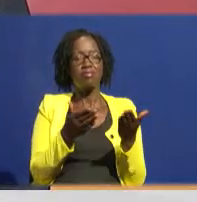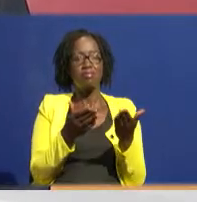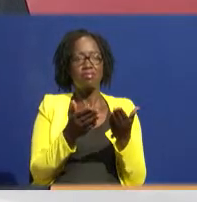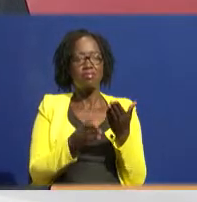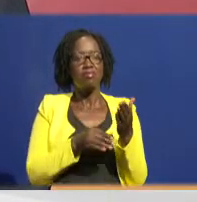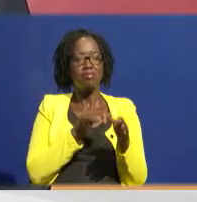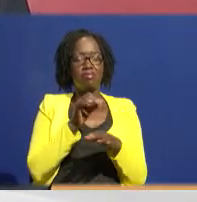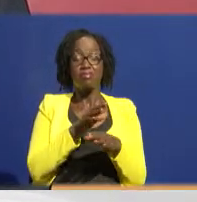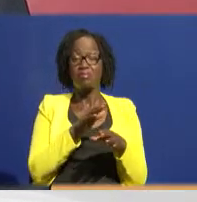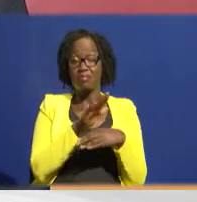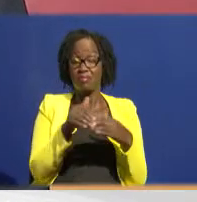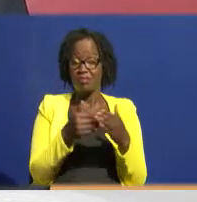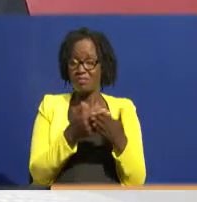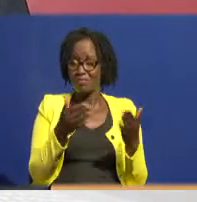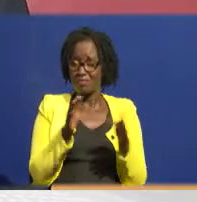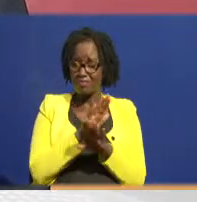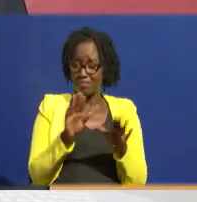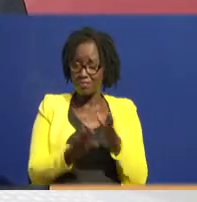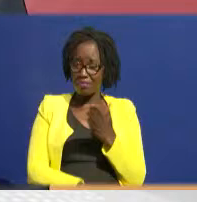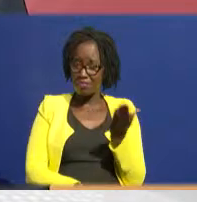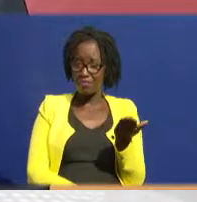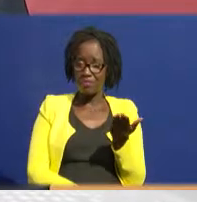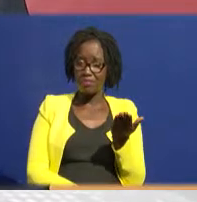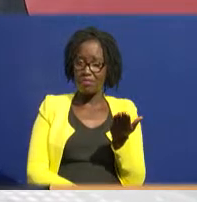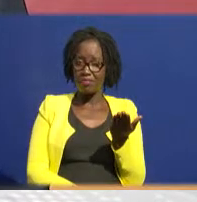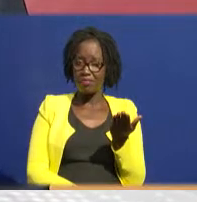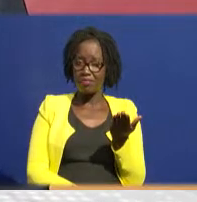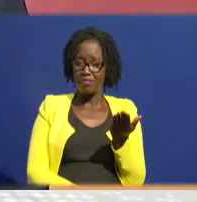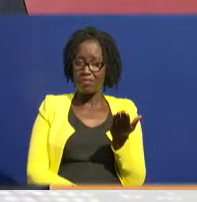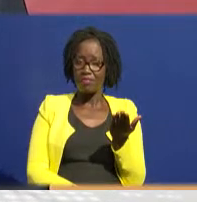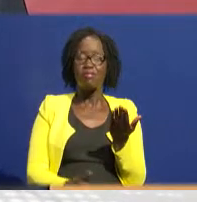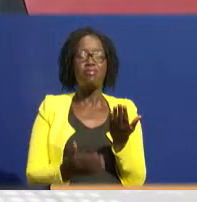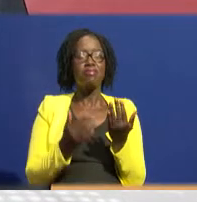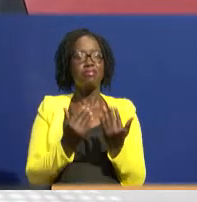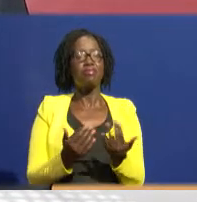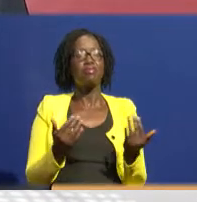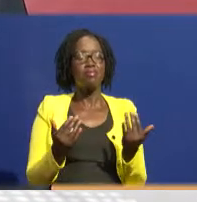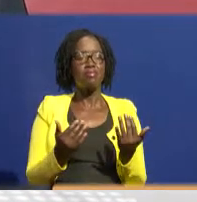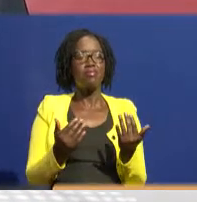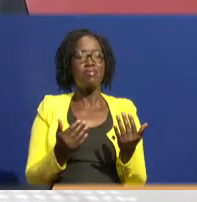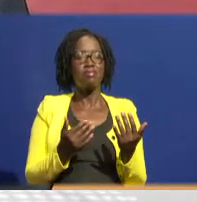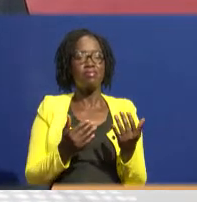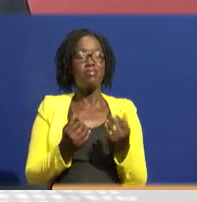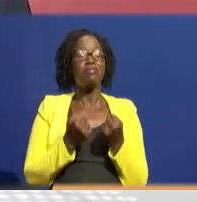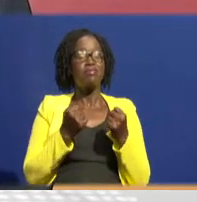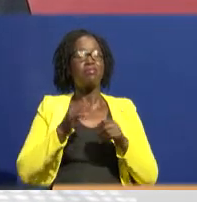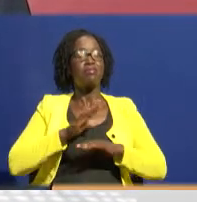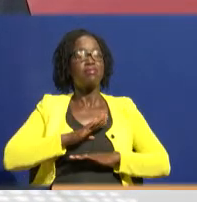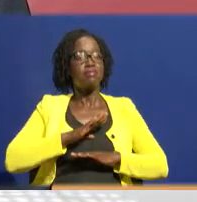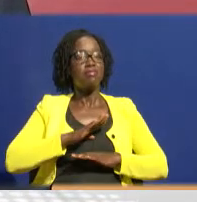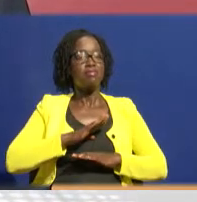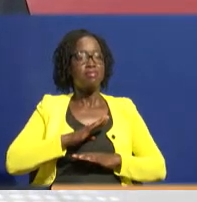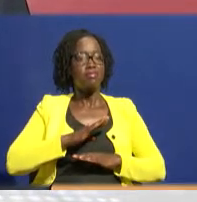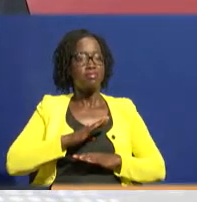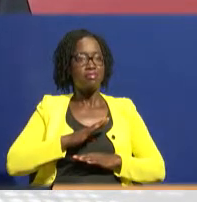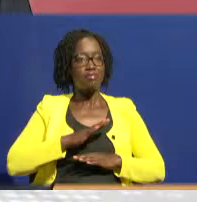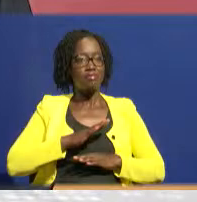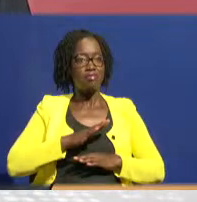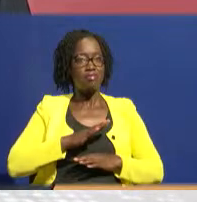find everything is in the media, and our children, they're not strong enough to